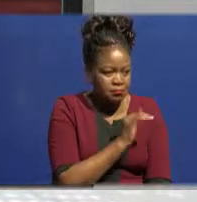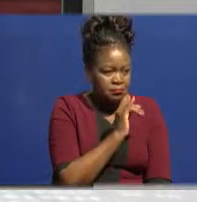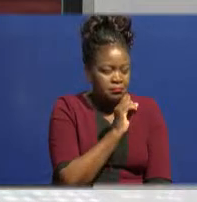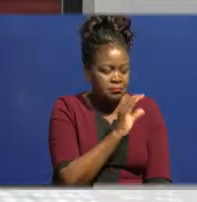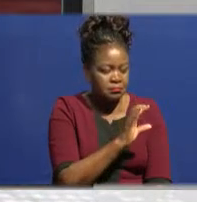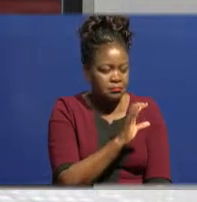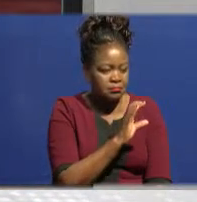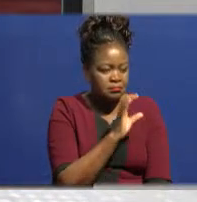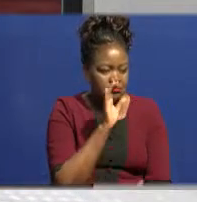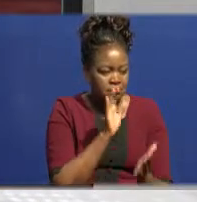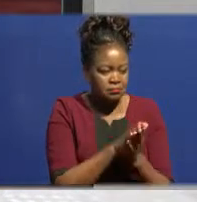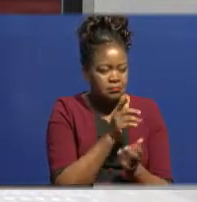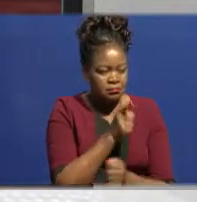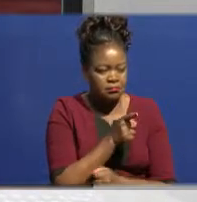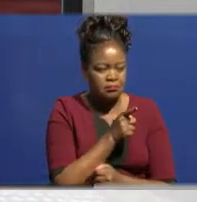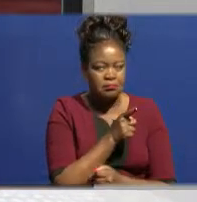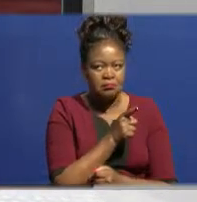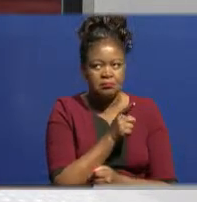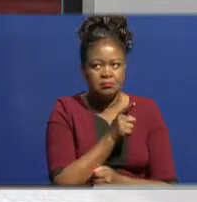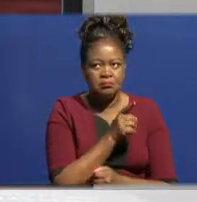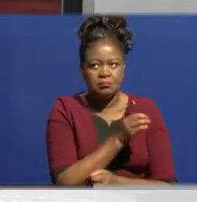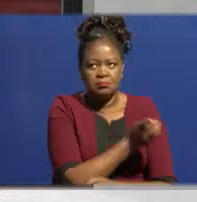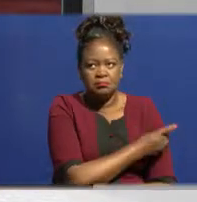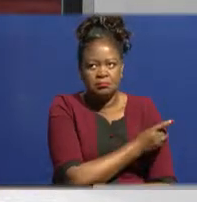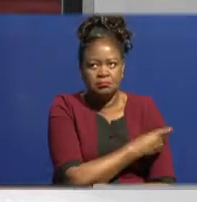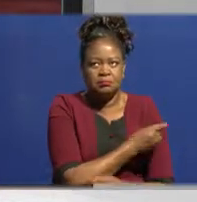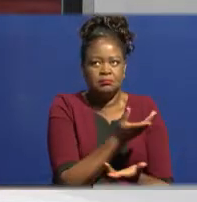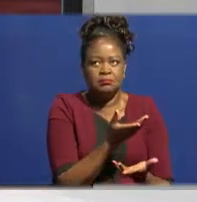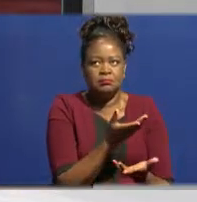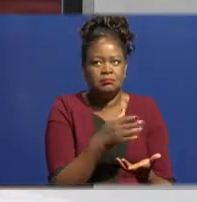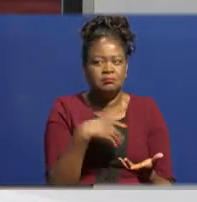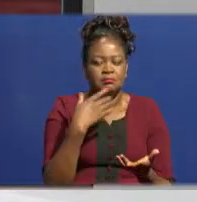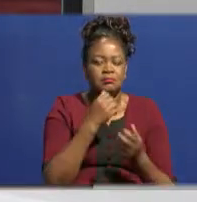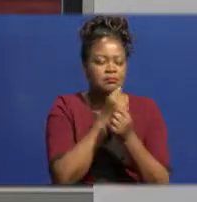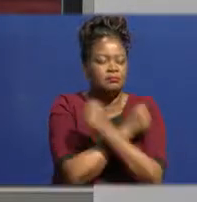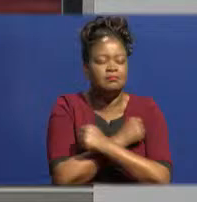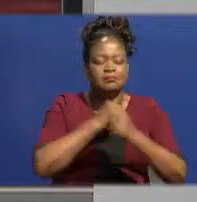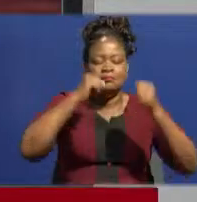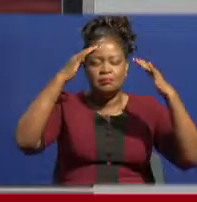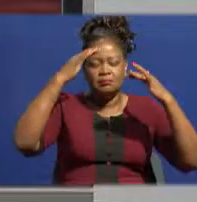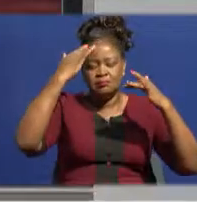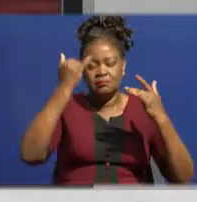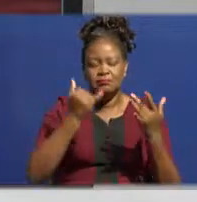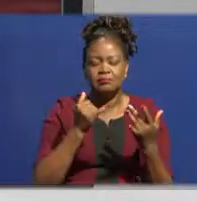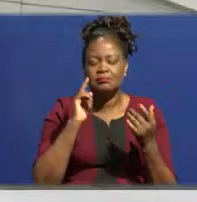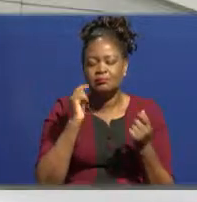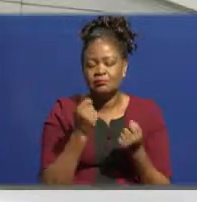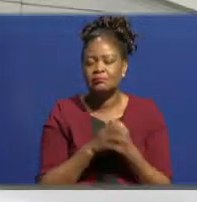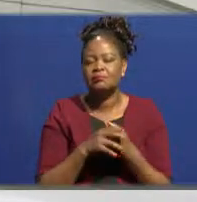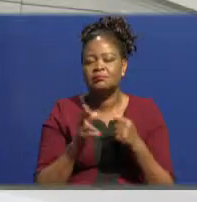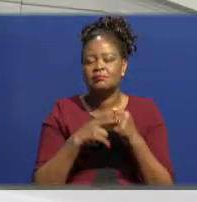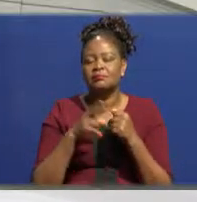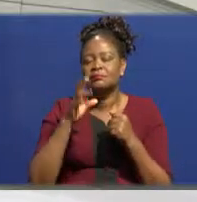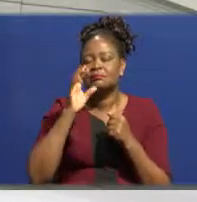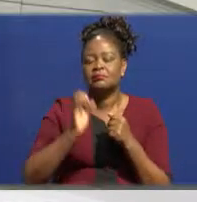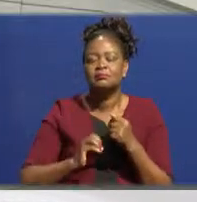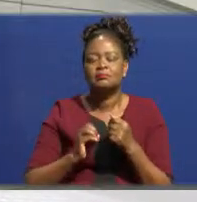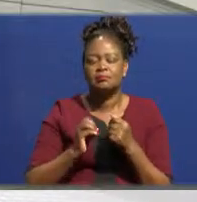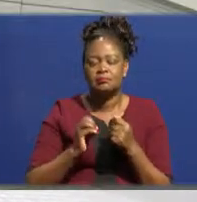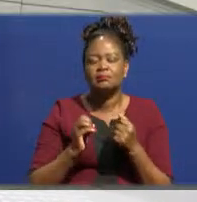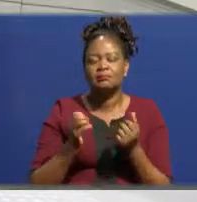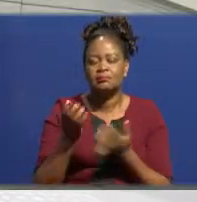Hassan. And Doc, we always love the rain because Kenya, 70% of the economy is held